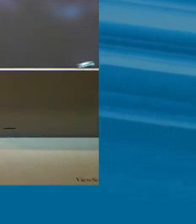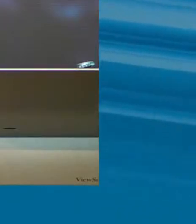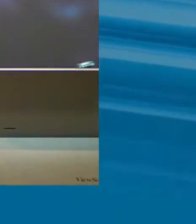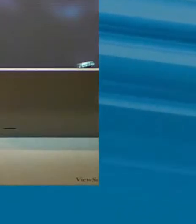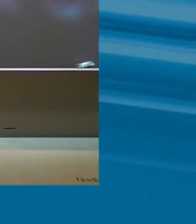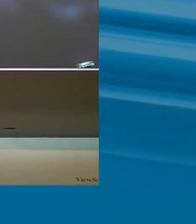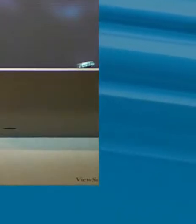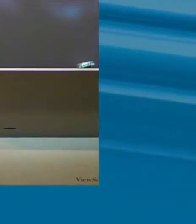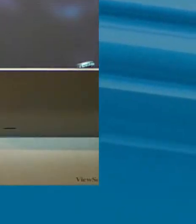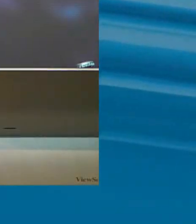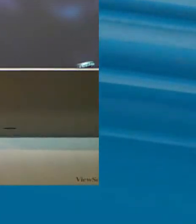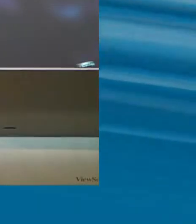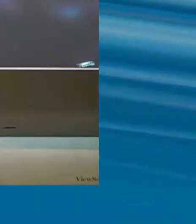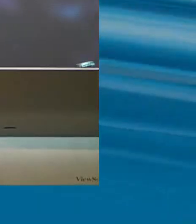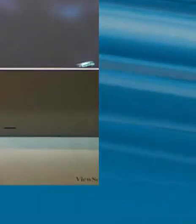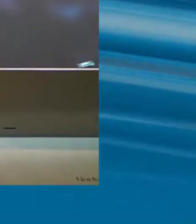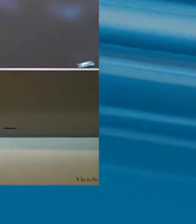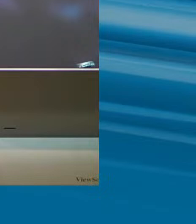Isabel.